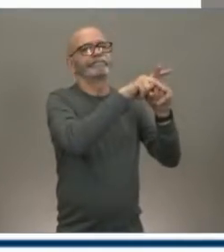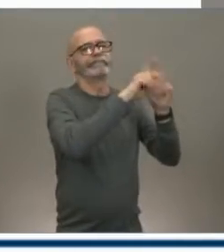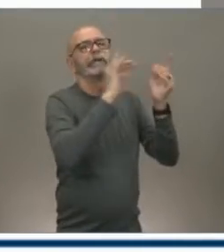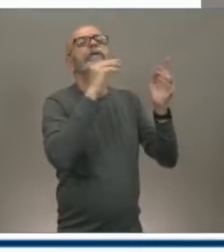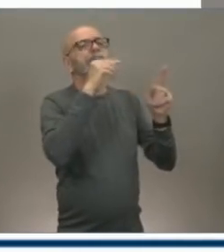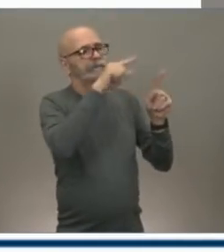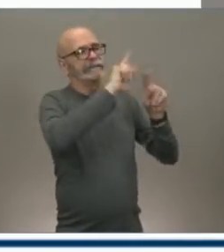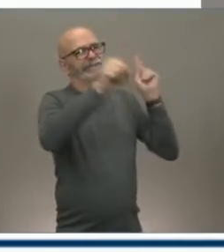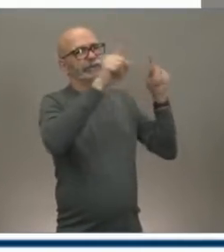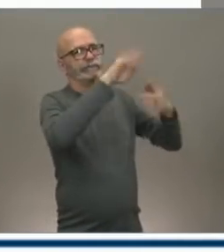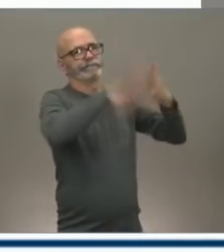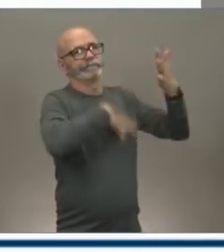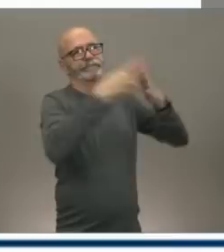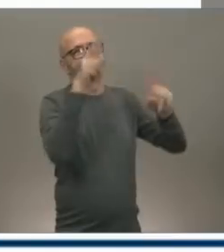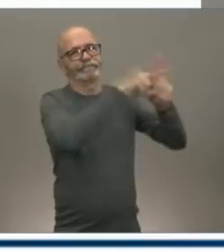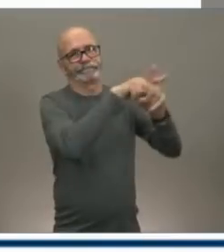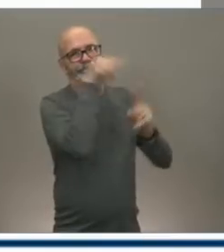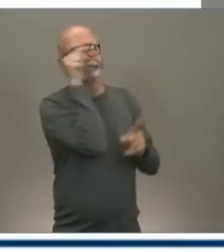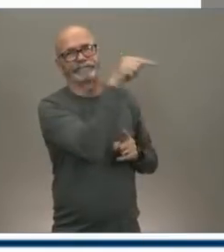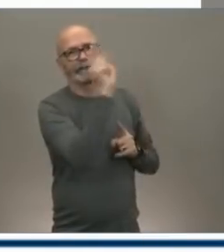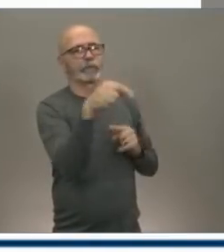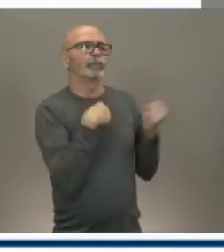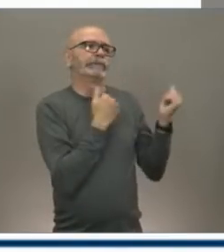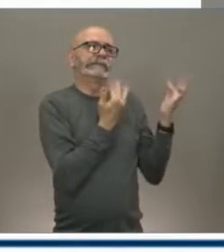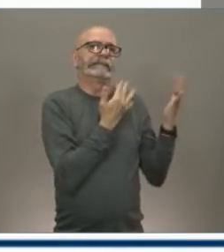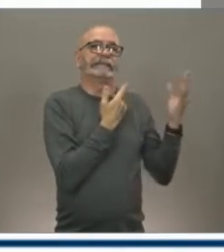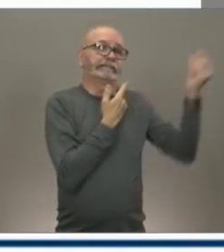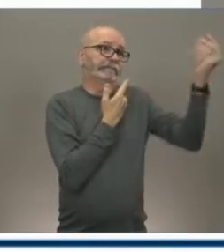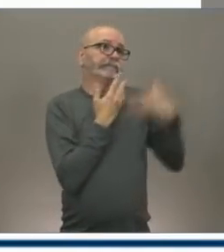around self-isolating while you get your test result.